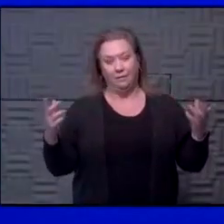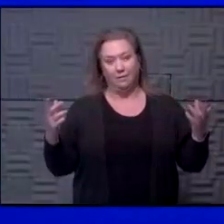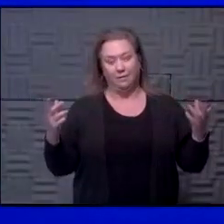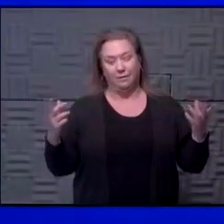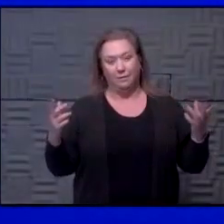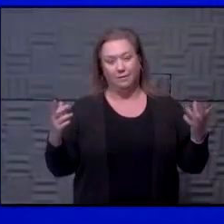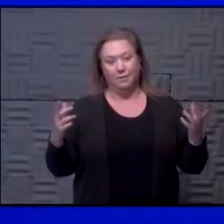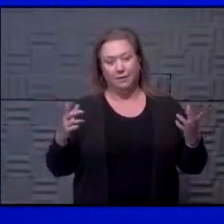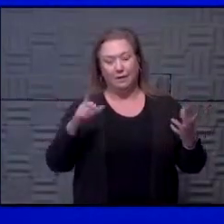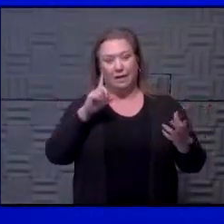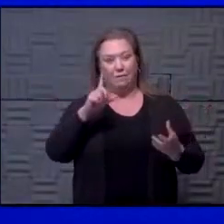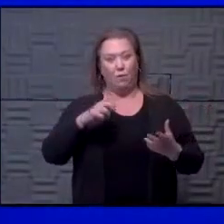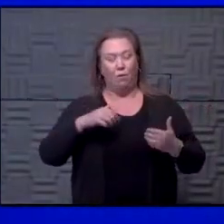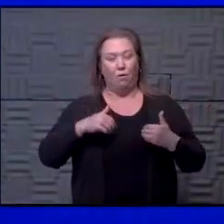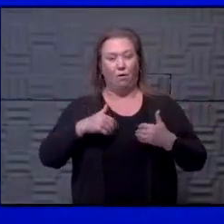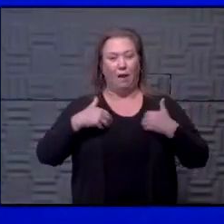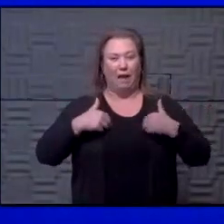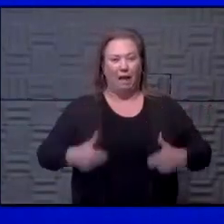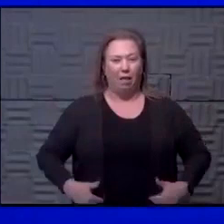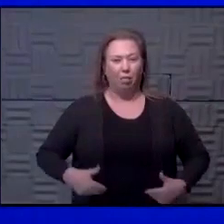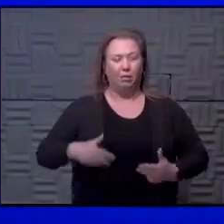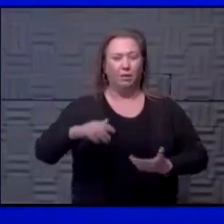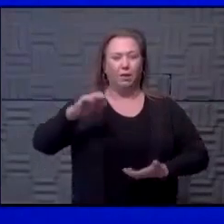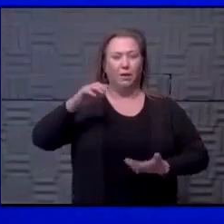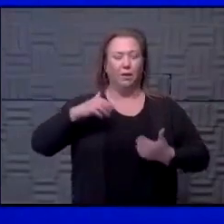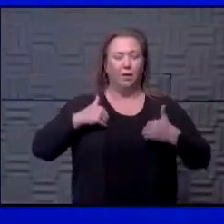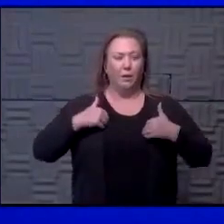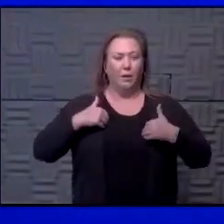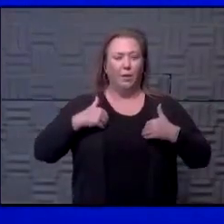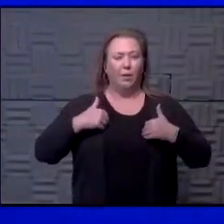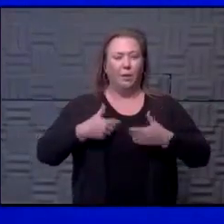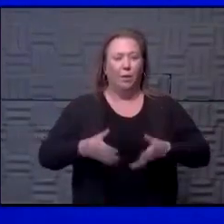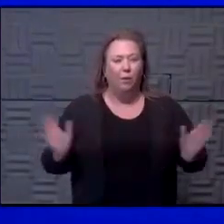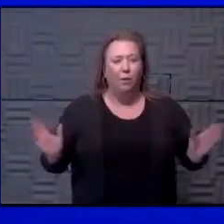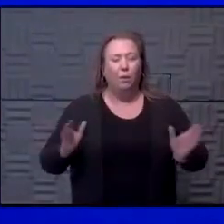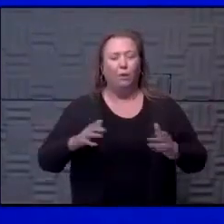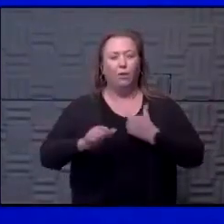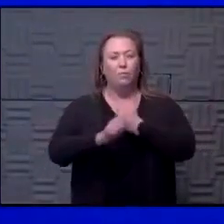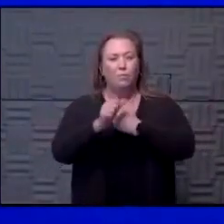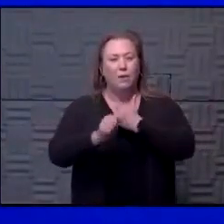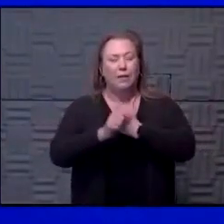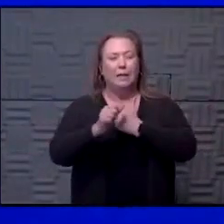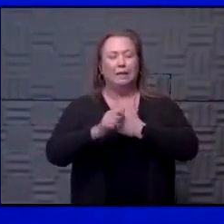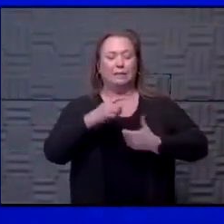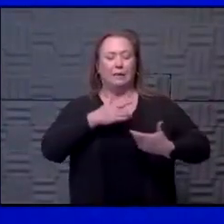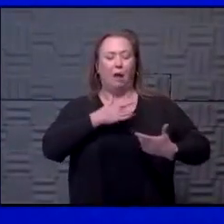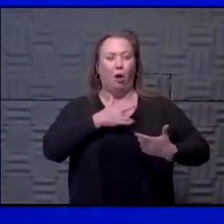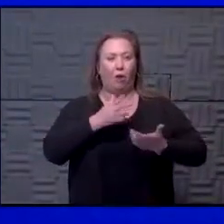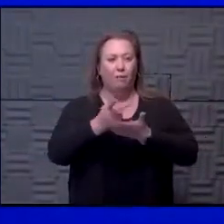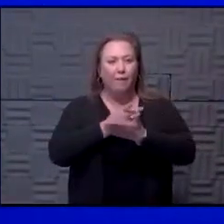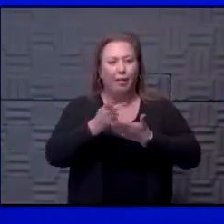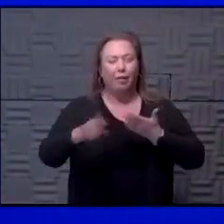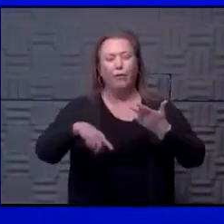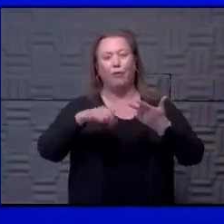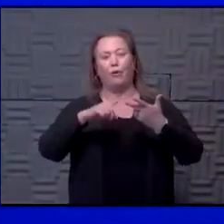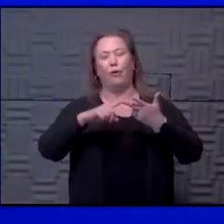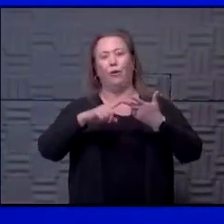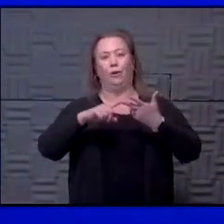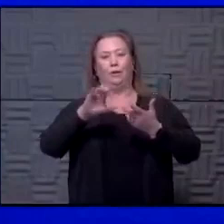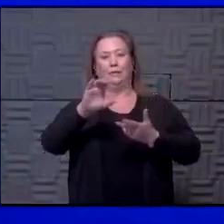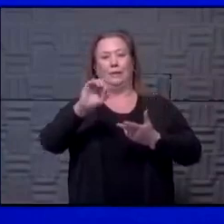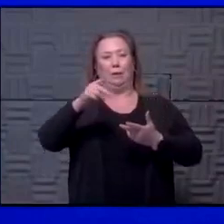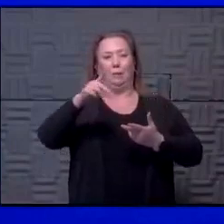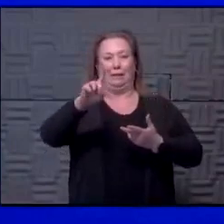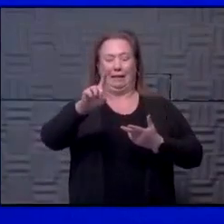right? Yeah. And if you're a vulnerable person out in the population, especially with asthma, COPD, heart failure, all these other things, I think you